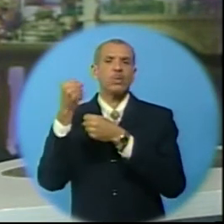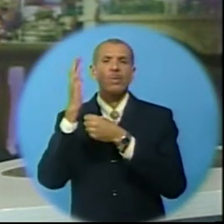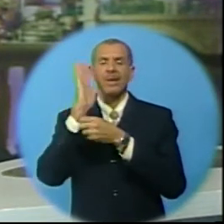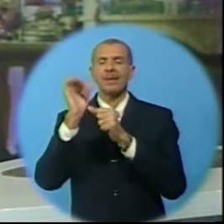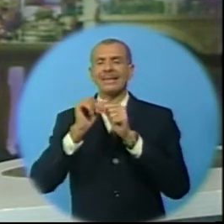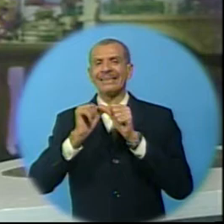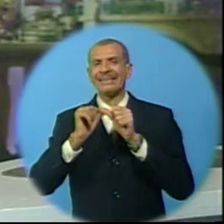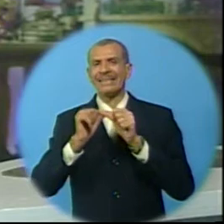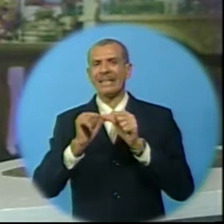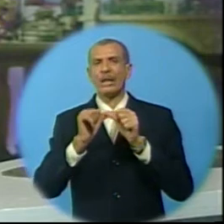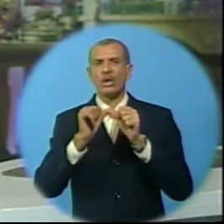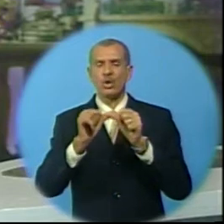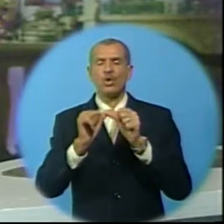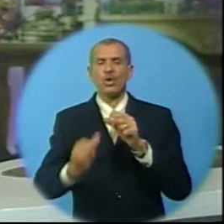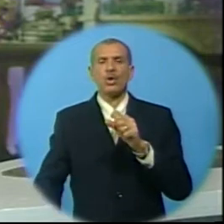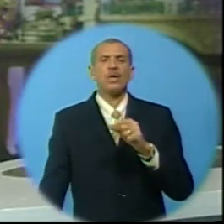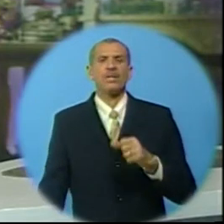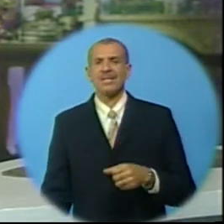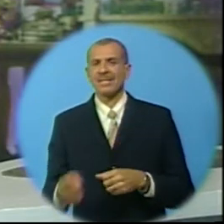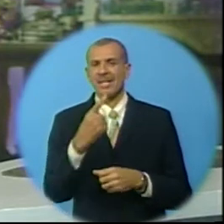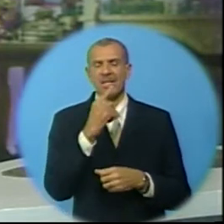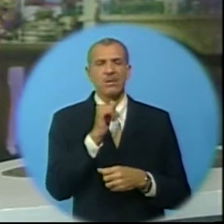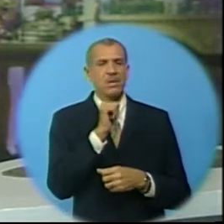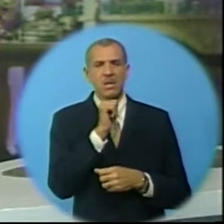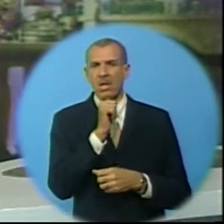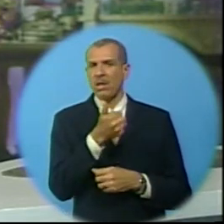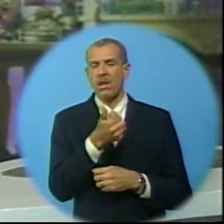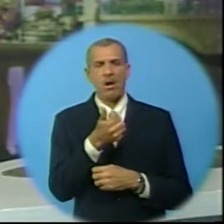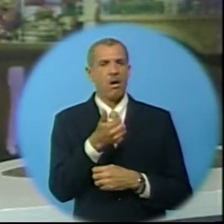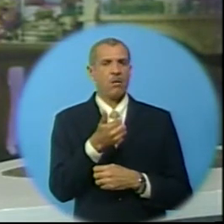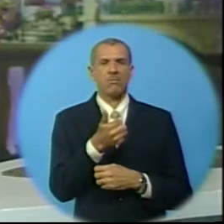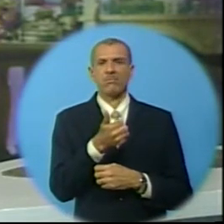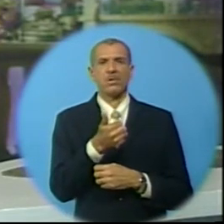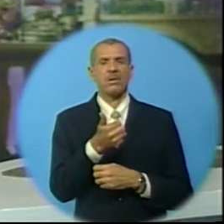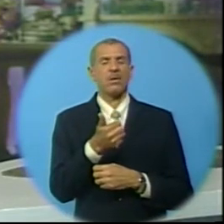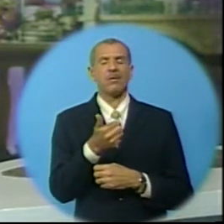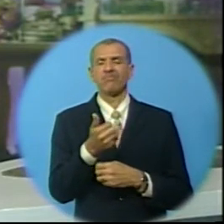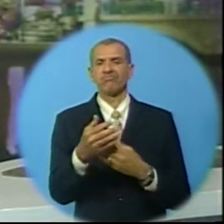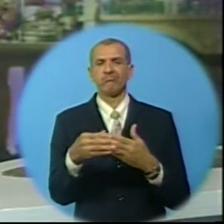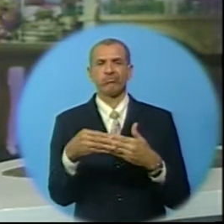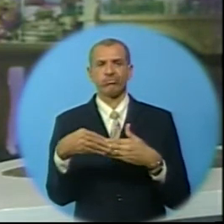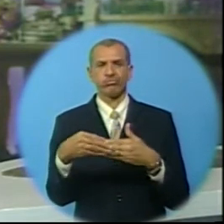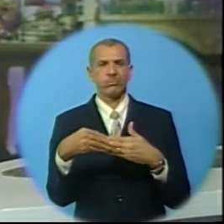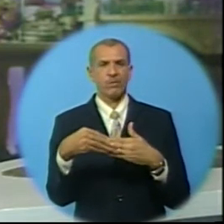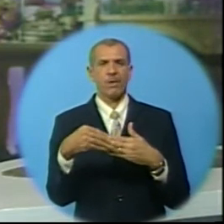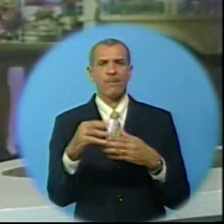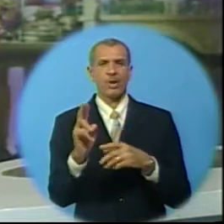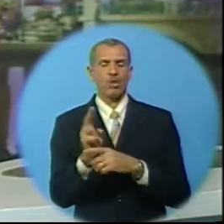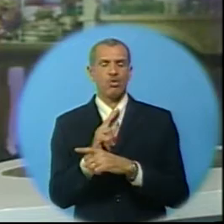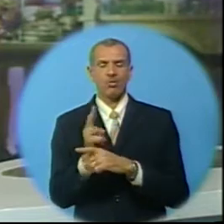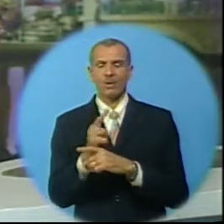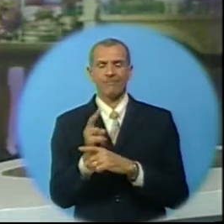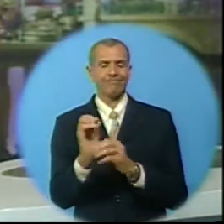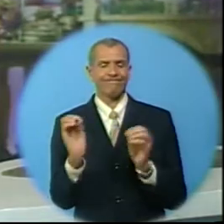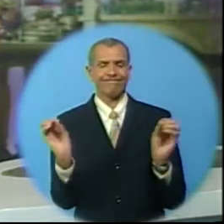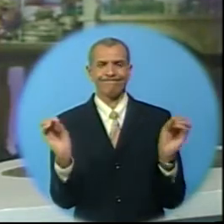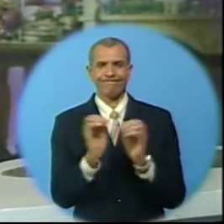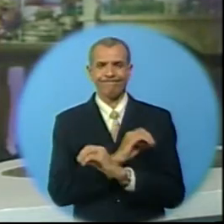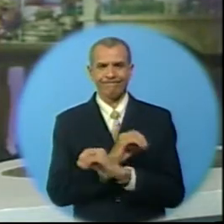will continue. She insists there will be absolutely no compromise from the union.